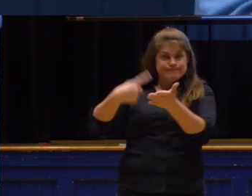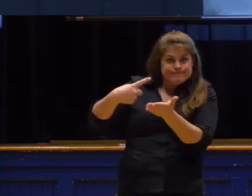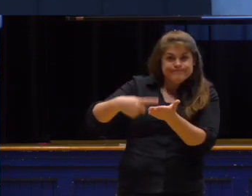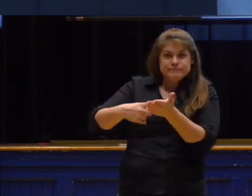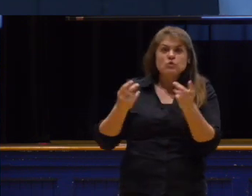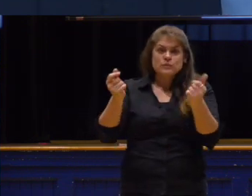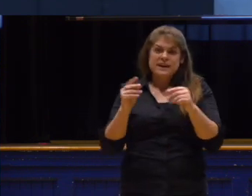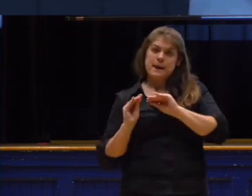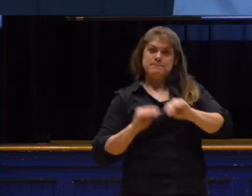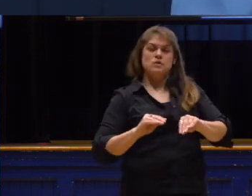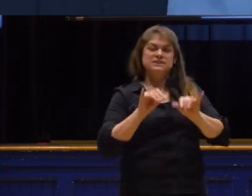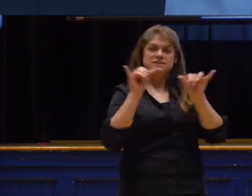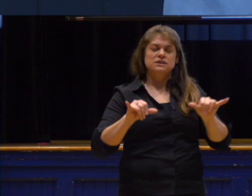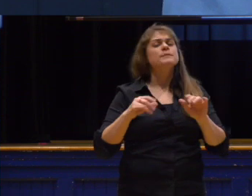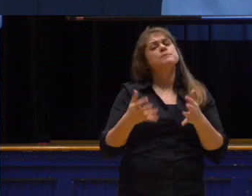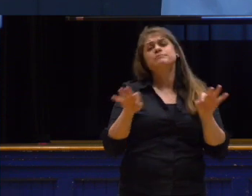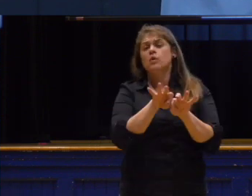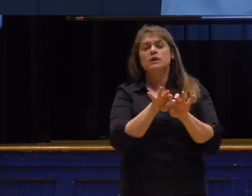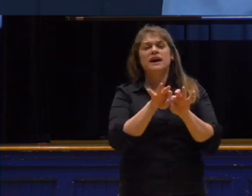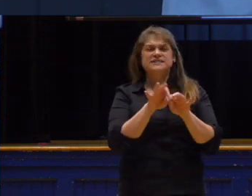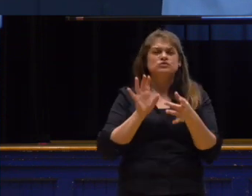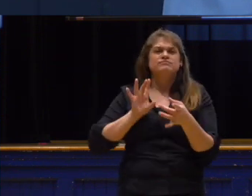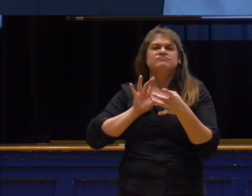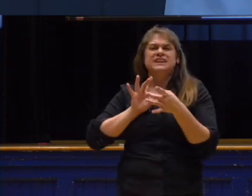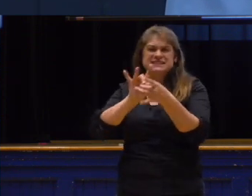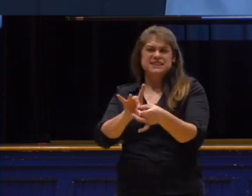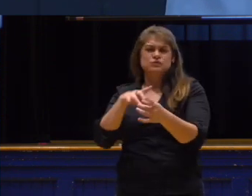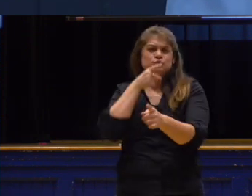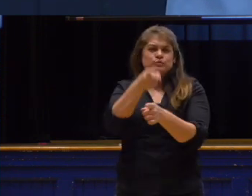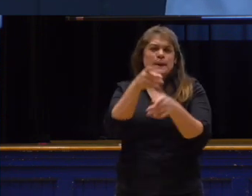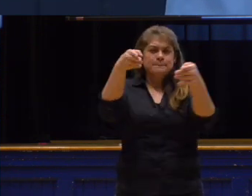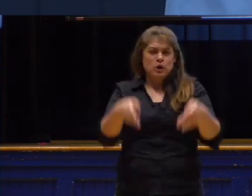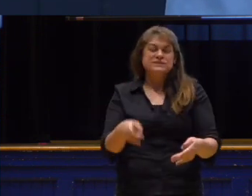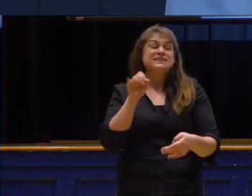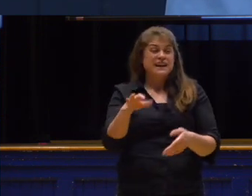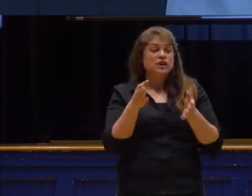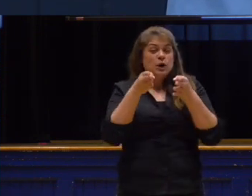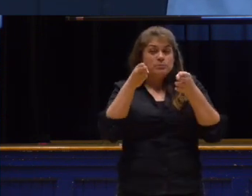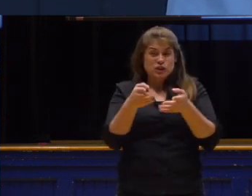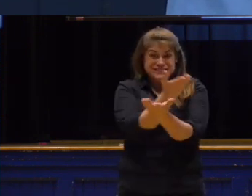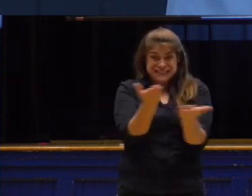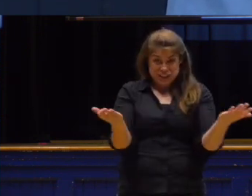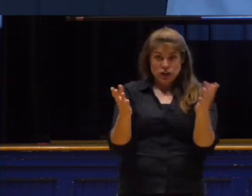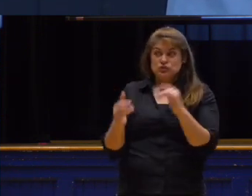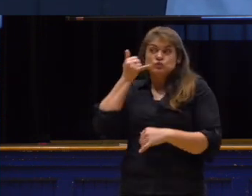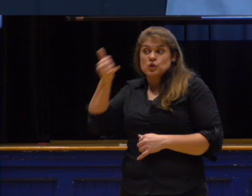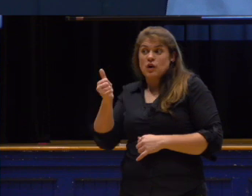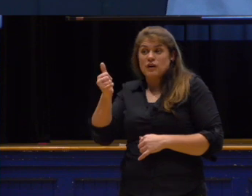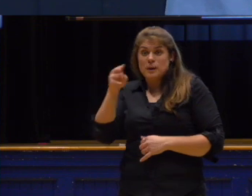quick review and then get it into the, one of the important things is getting it to the right person. Because if somebody here were to